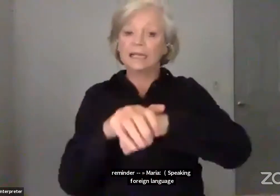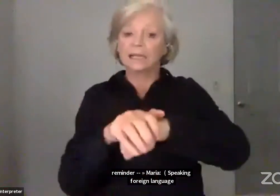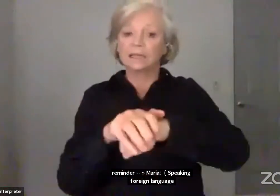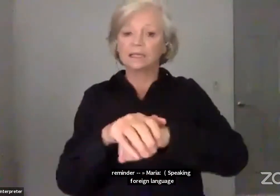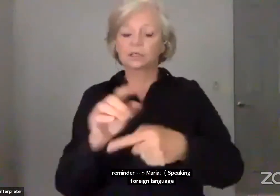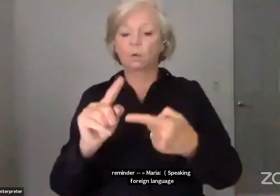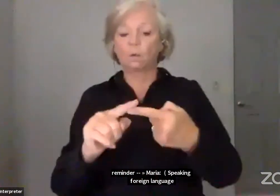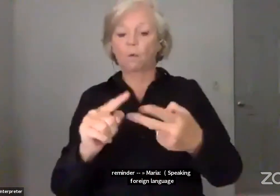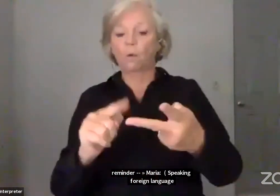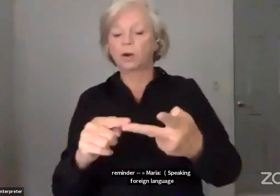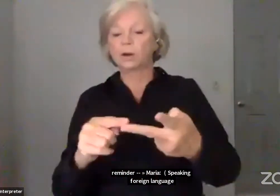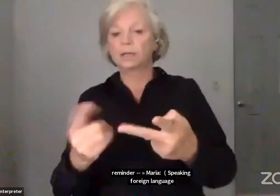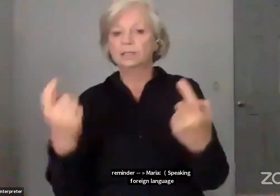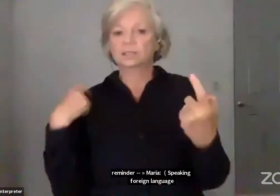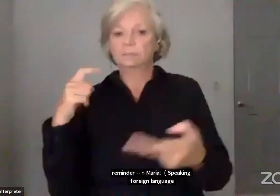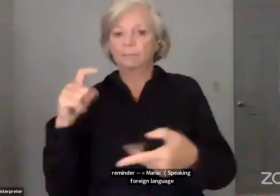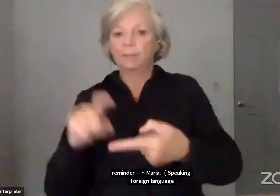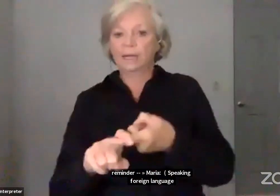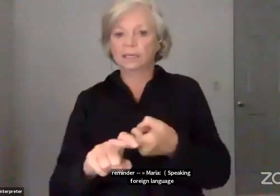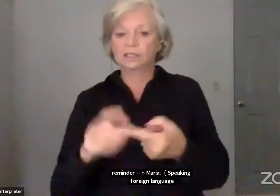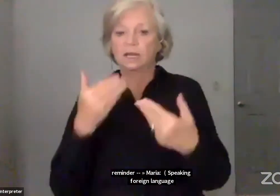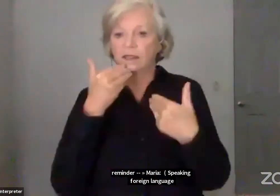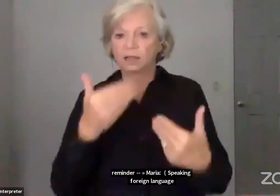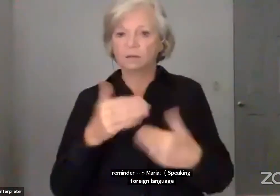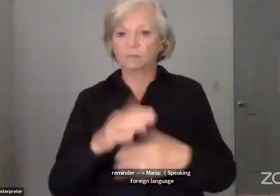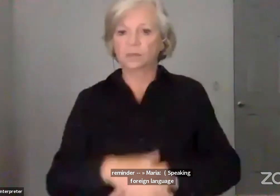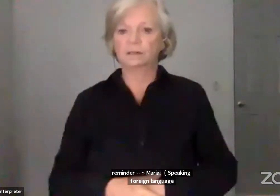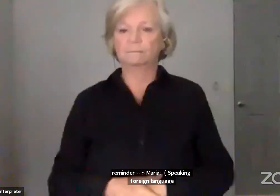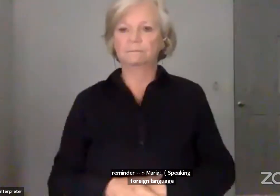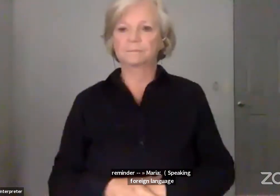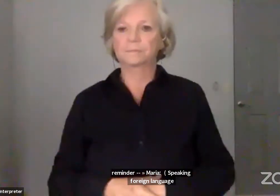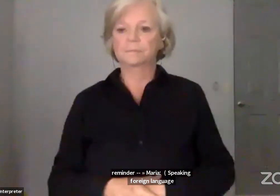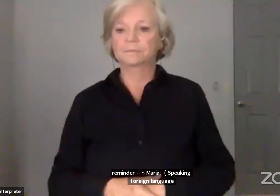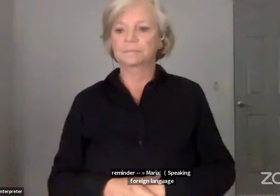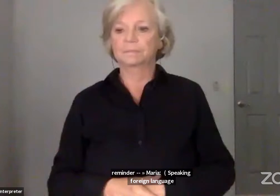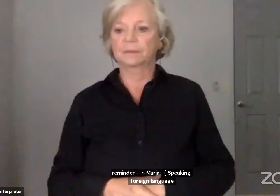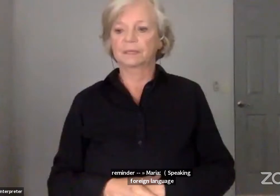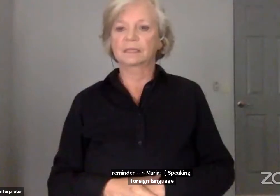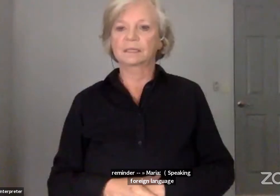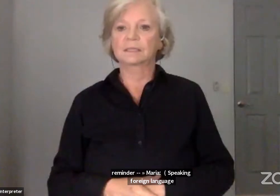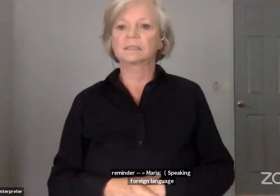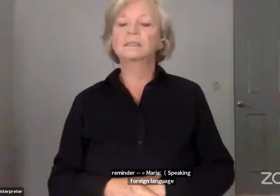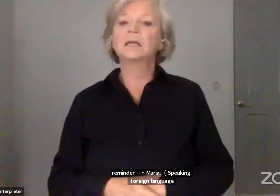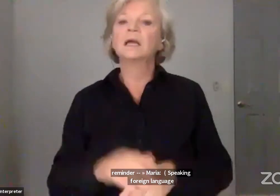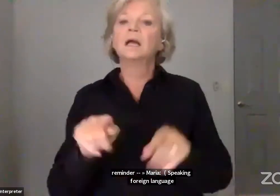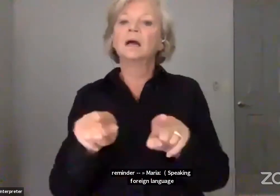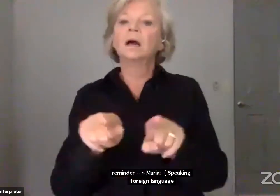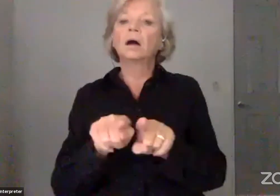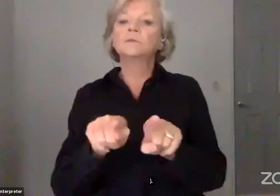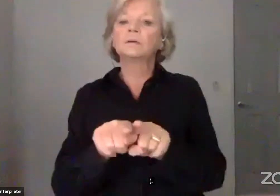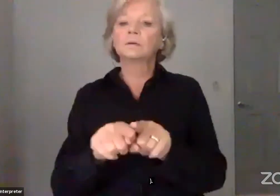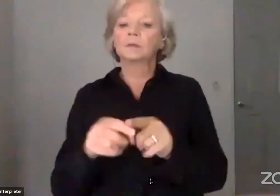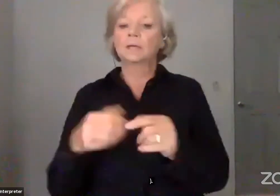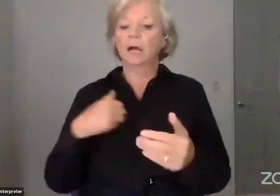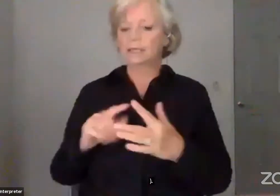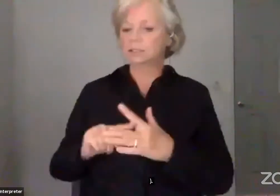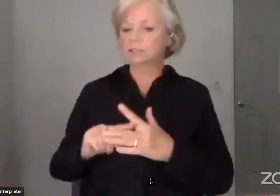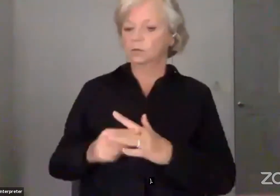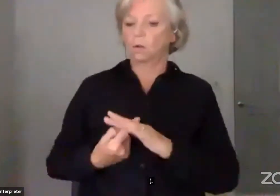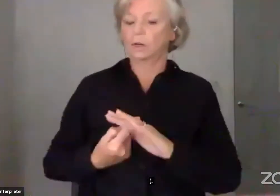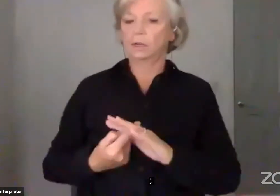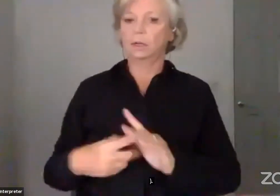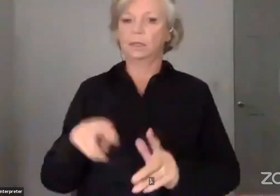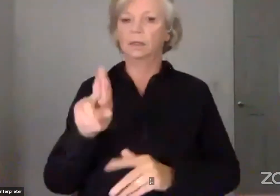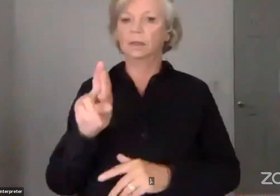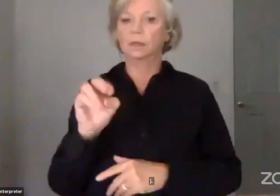Thank you. I'll be back. And I want folks to know Mercedes stepped into this role